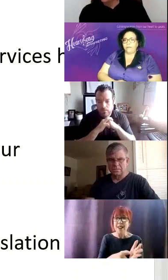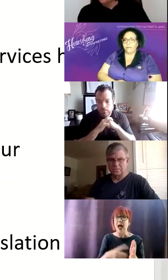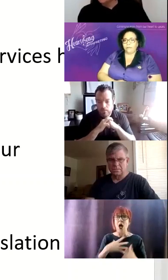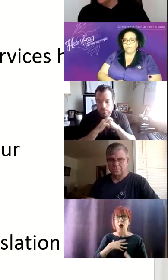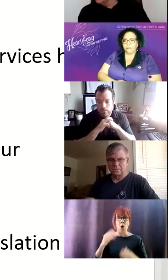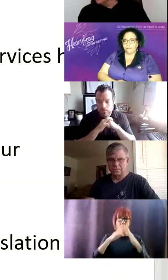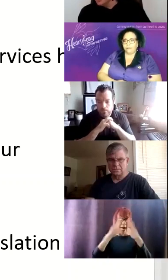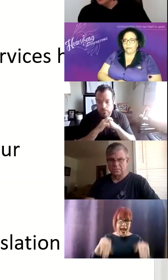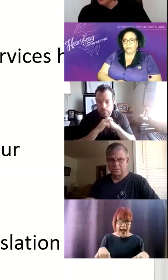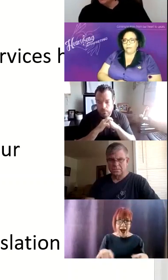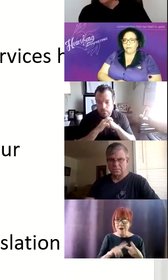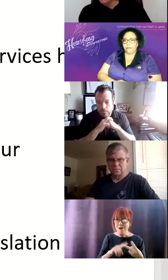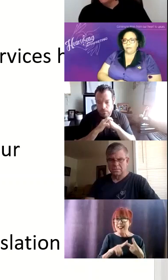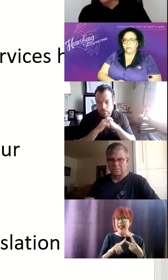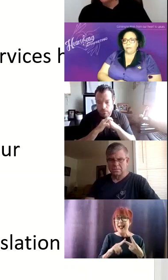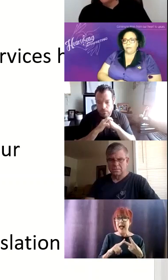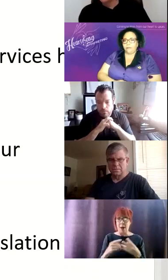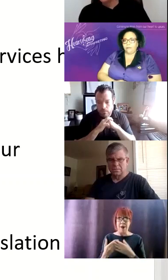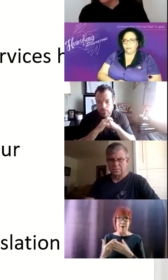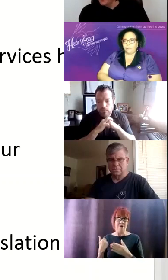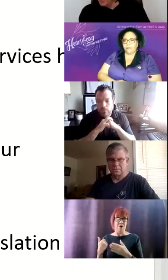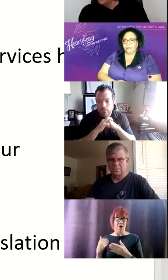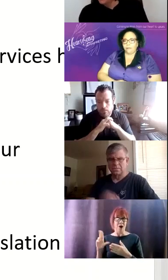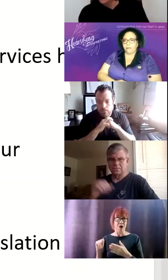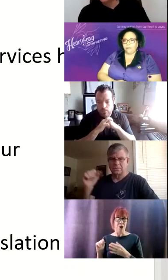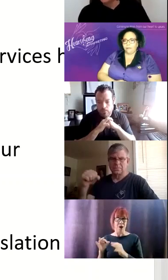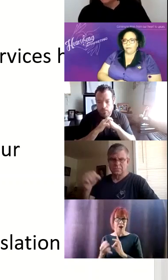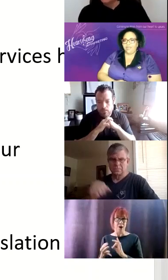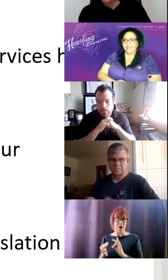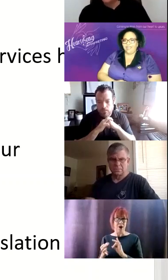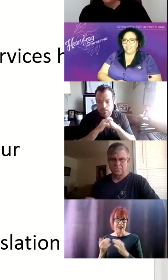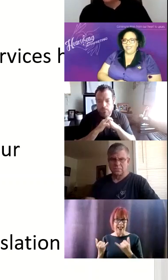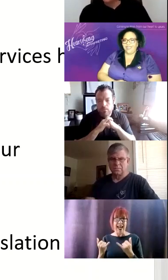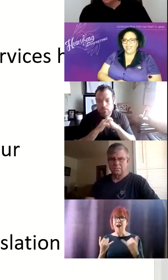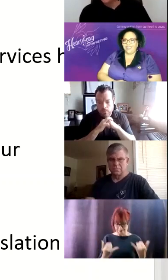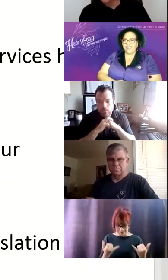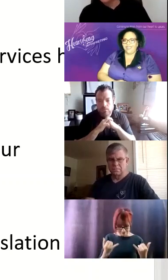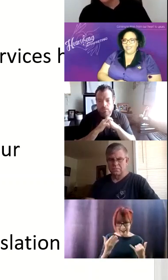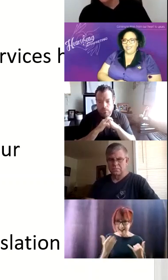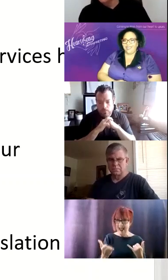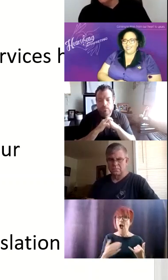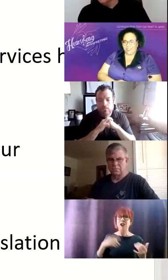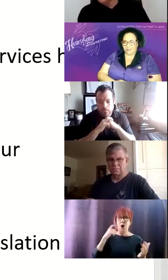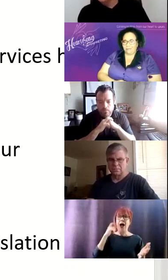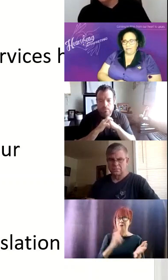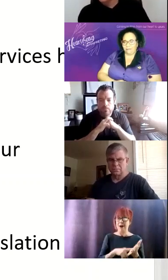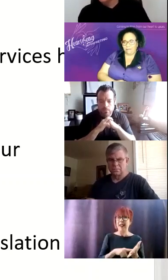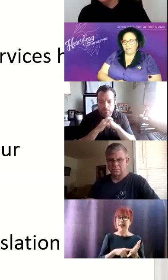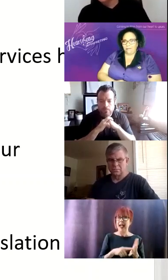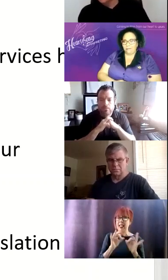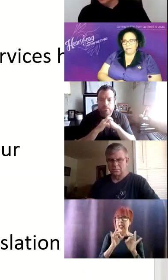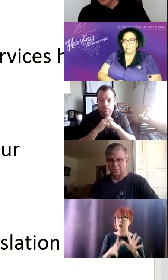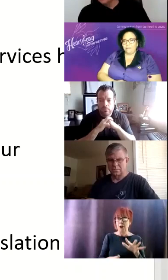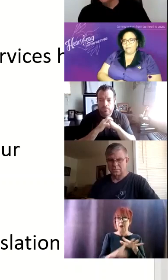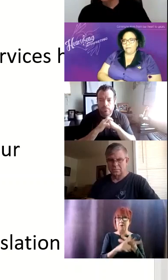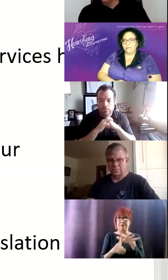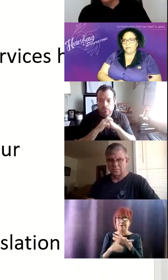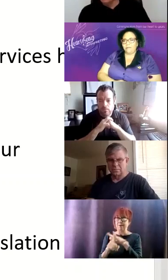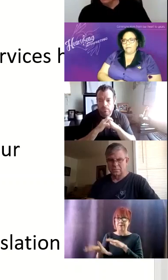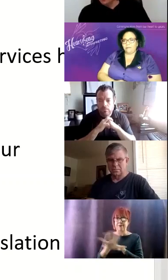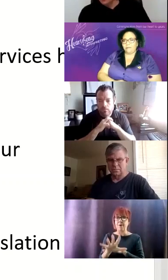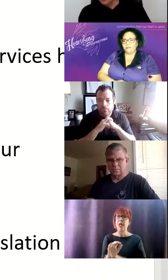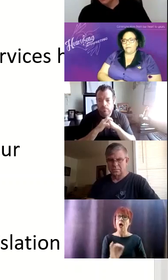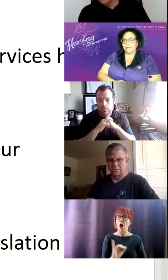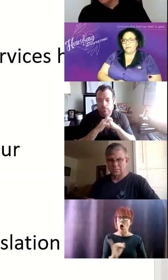a while there was no interpreter present, and now that there is, so I do recognize that. Also in the classroom,